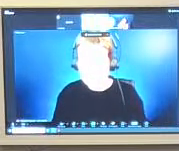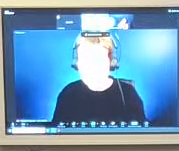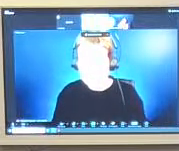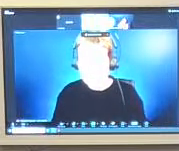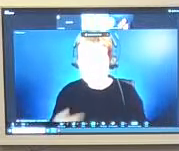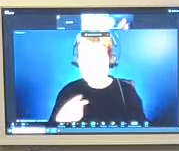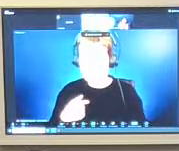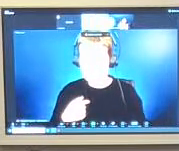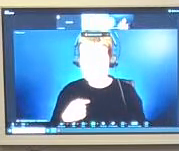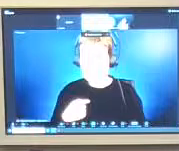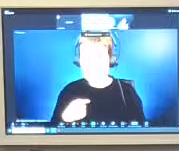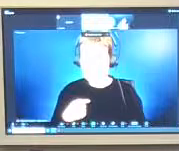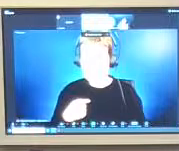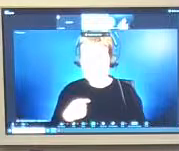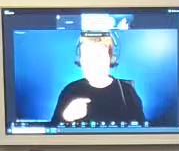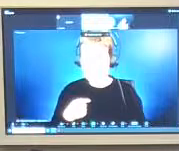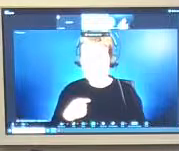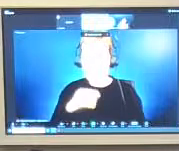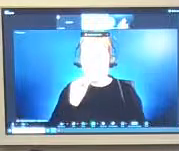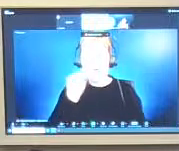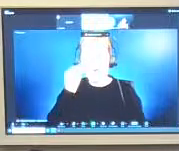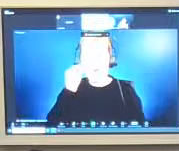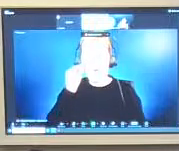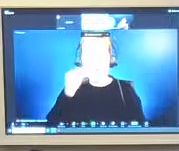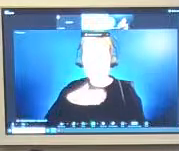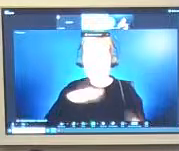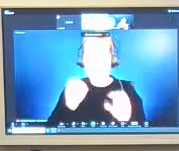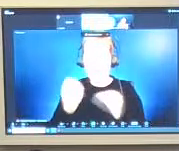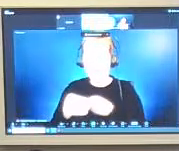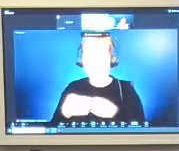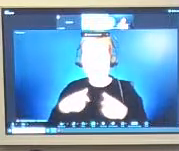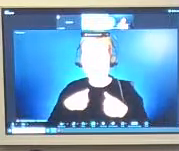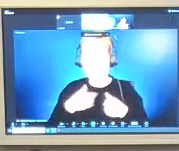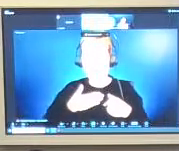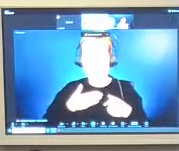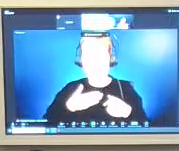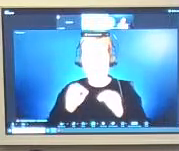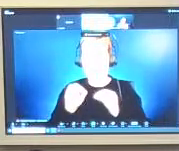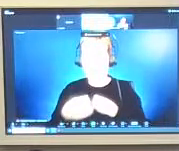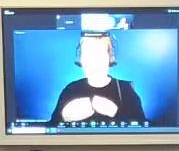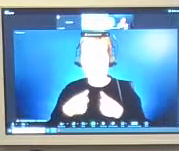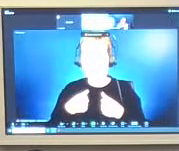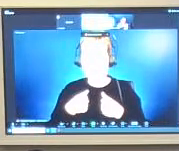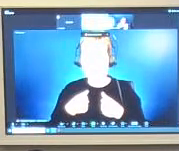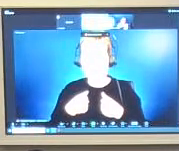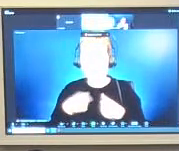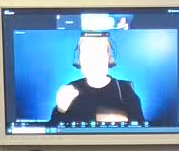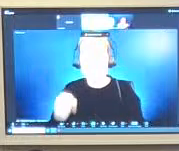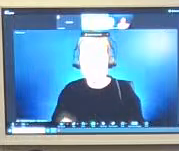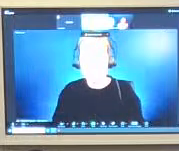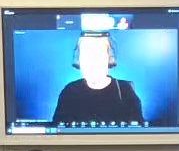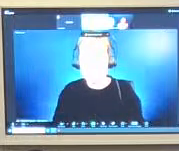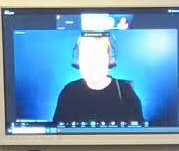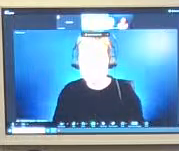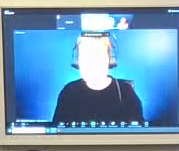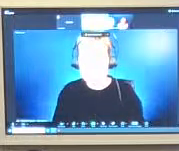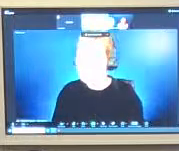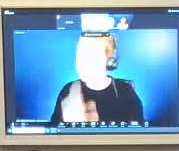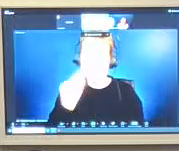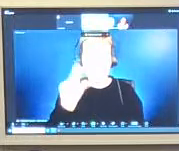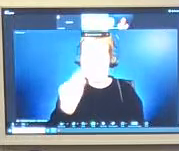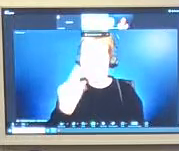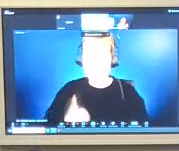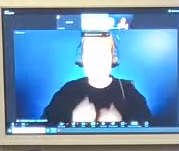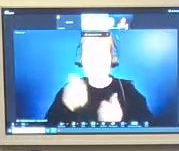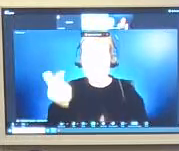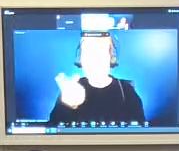don't wanna. Do we have a motion to set this in place? So want to make